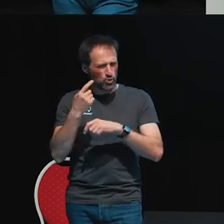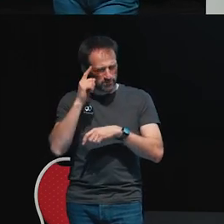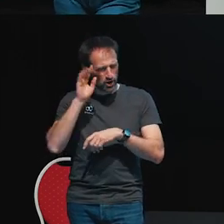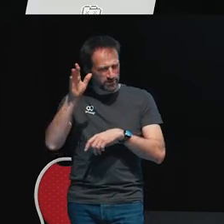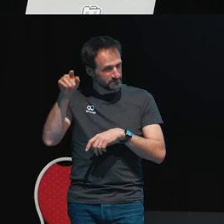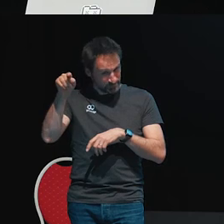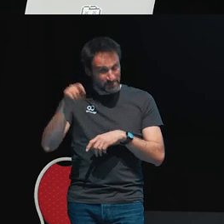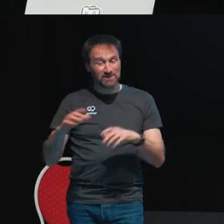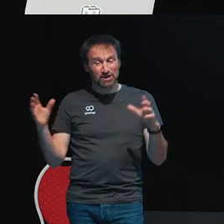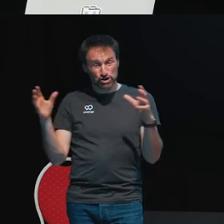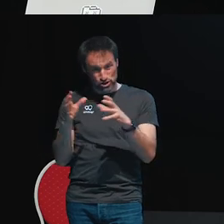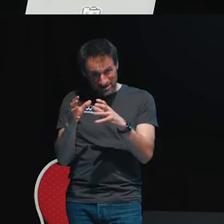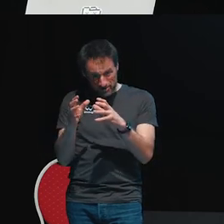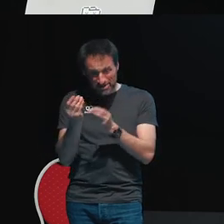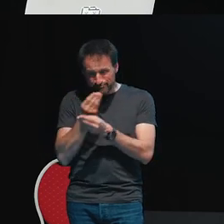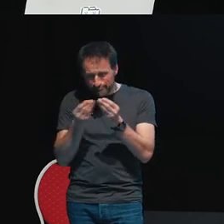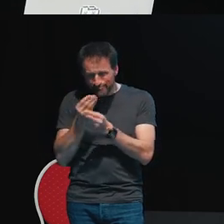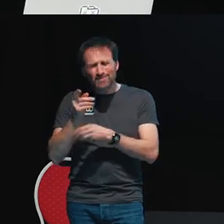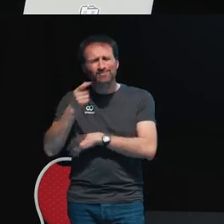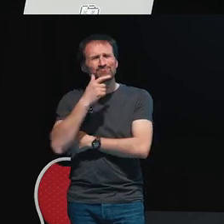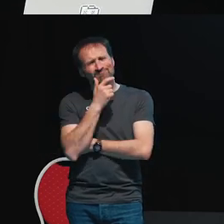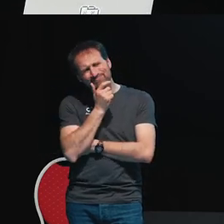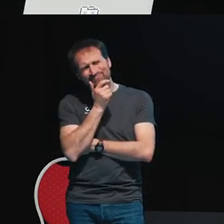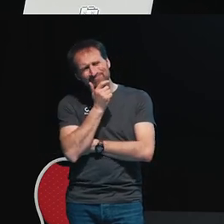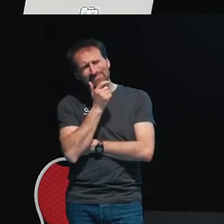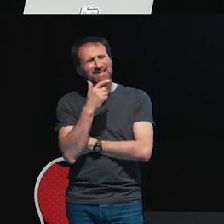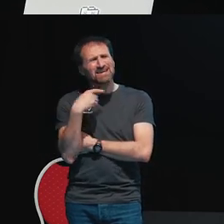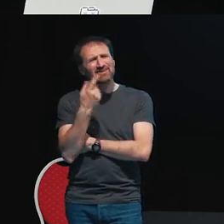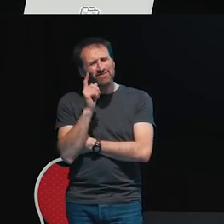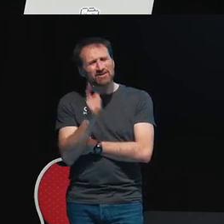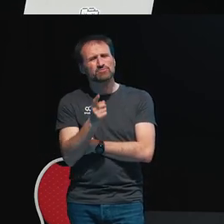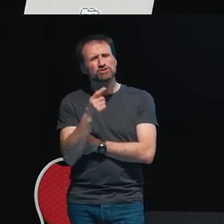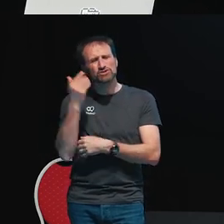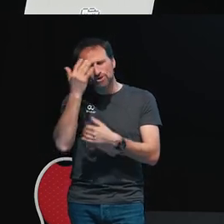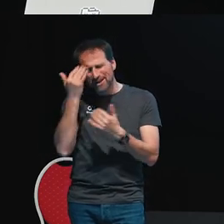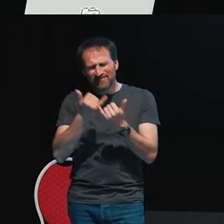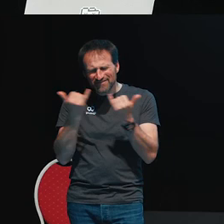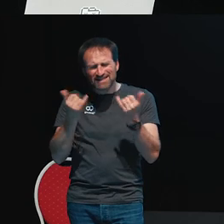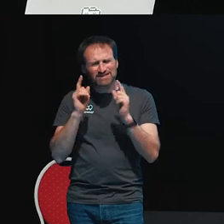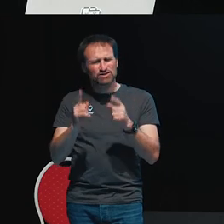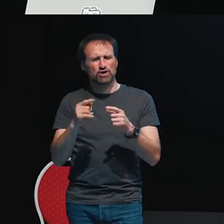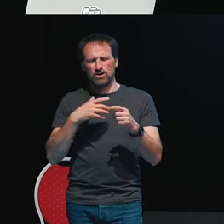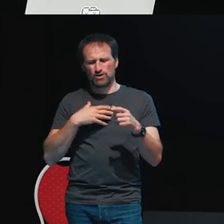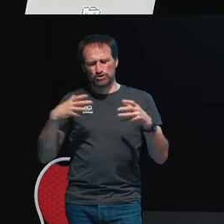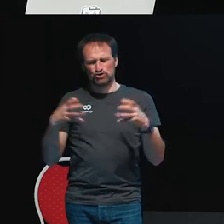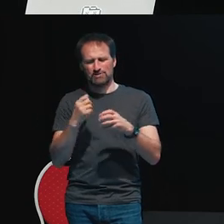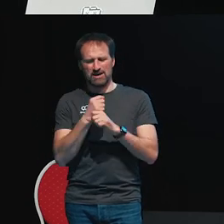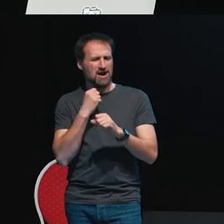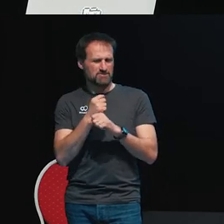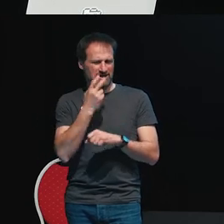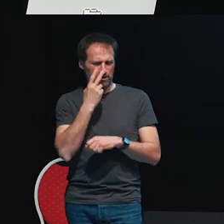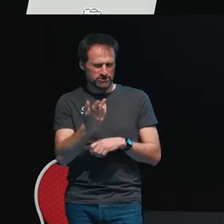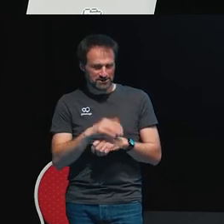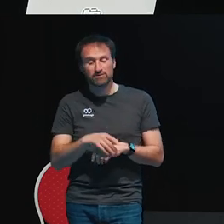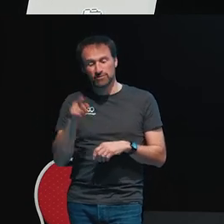discussed, let's do something about it, what does it look like? And out of that was a